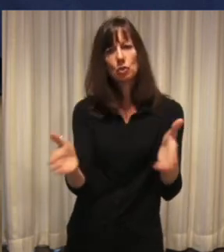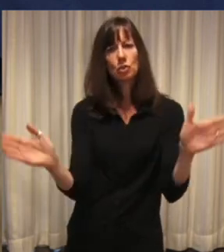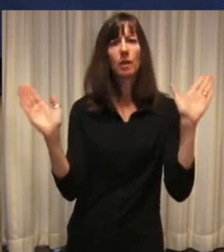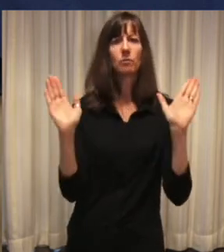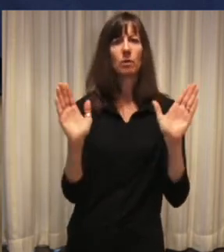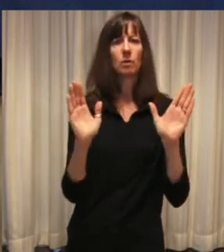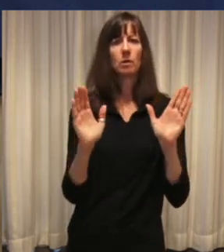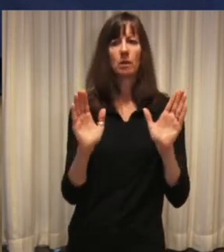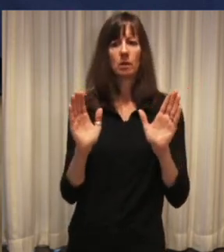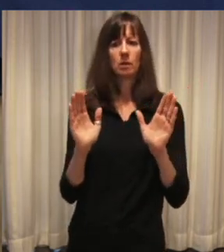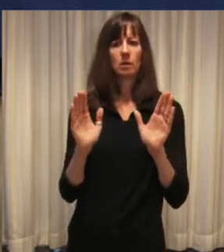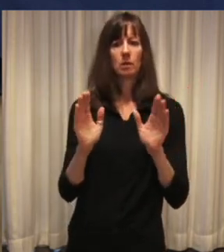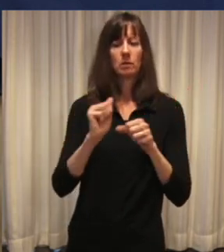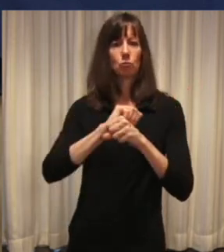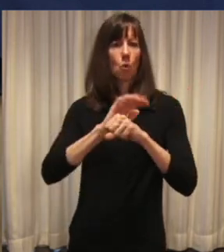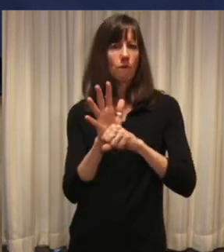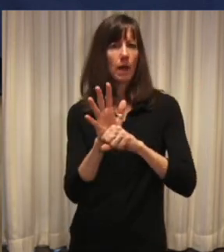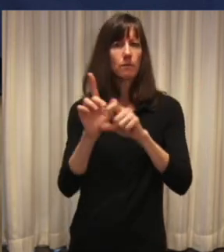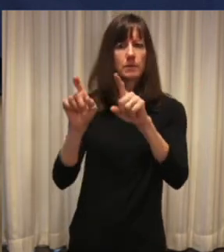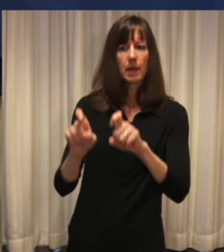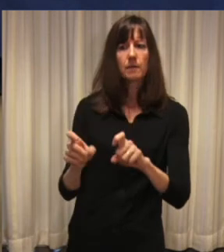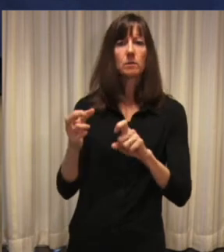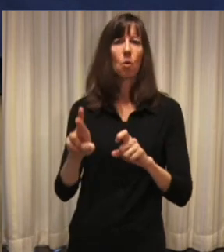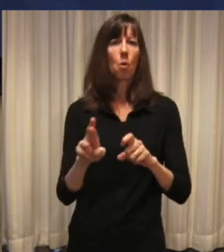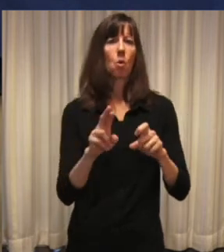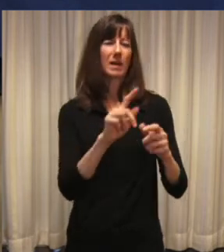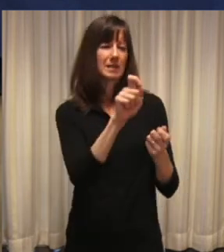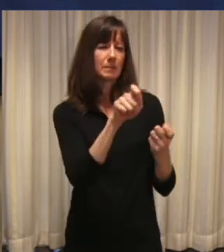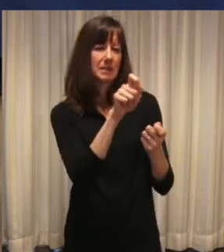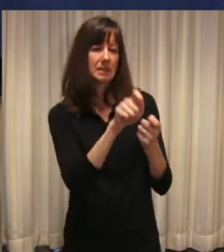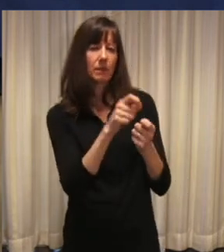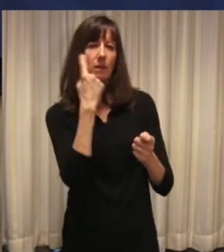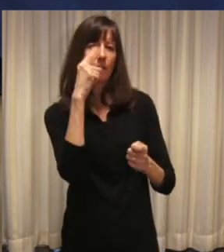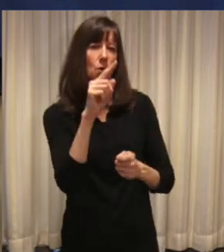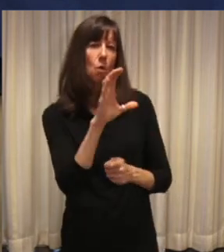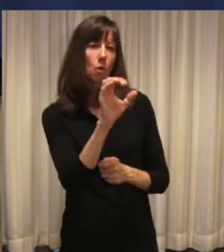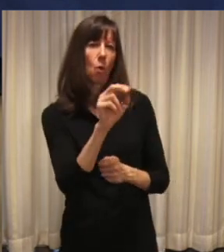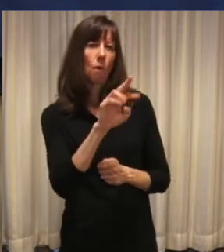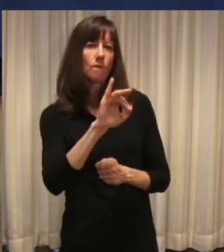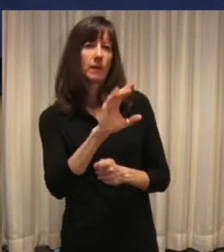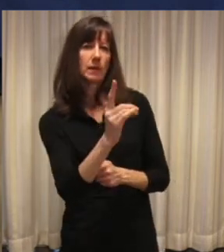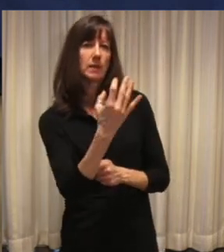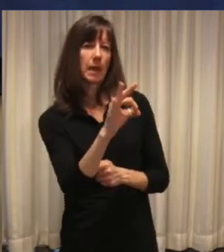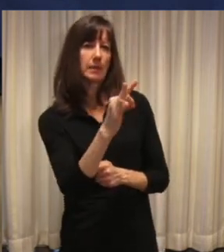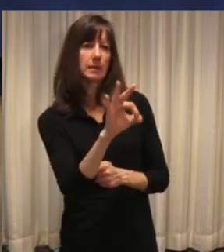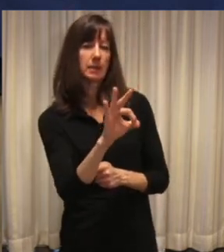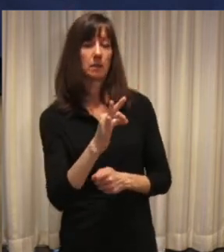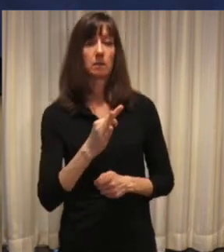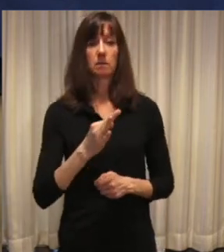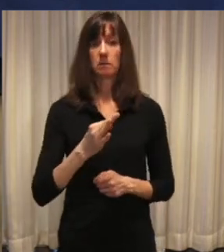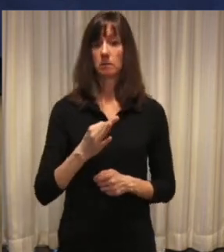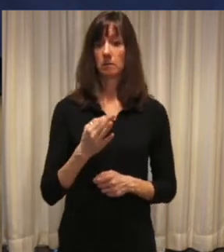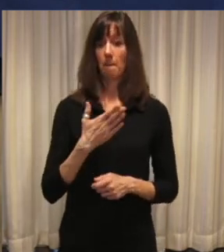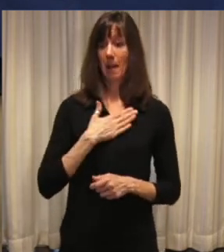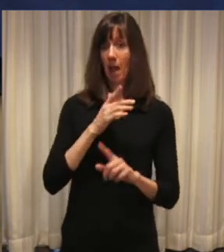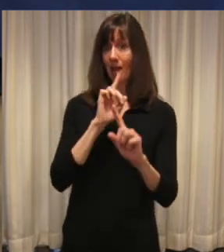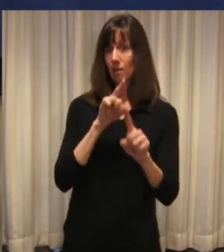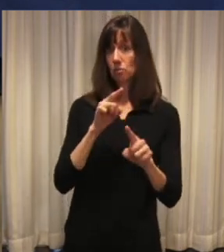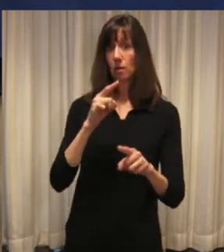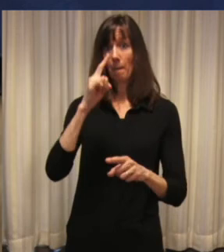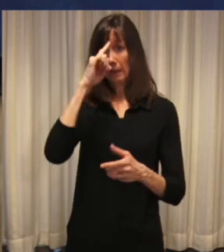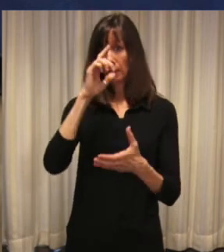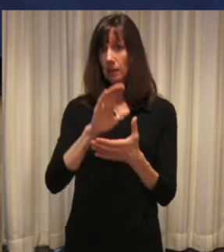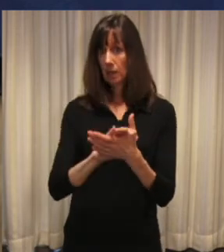COVID-19? To my knowledge, they specifically test for COVID-19, but I will double check that. Right now, we're seeing, in terms of